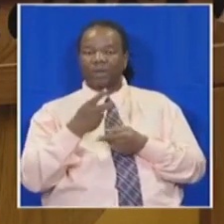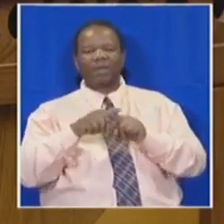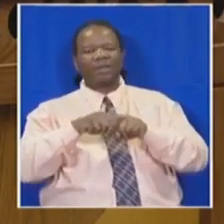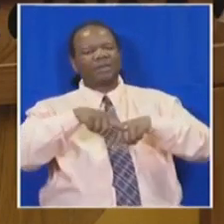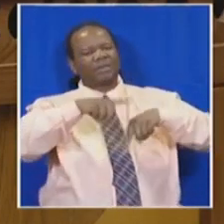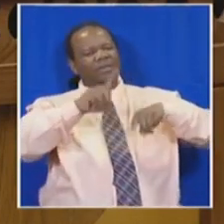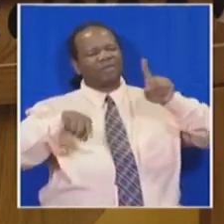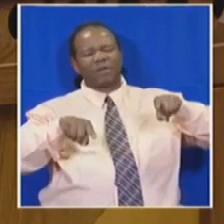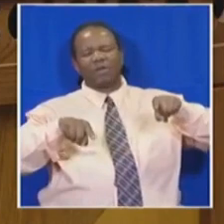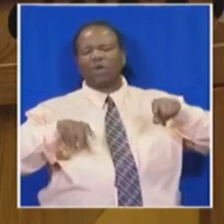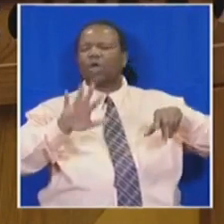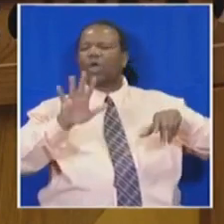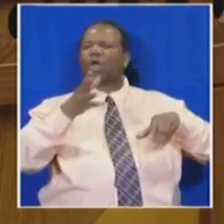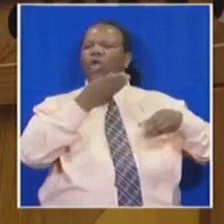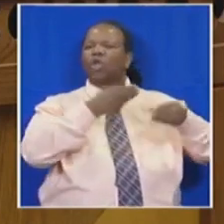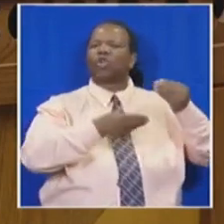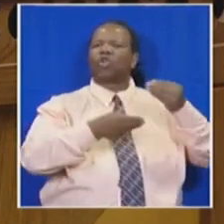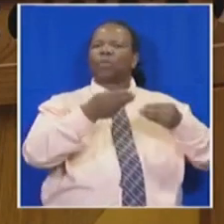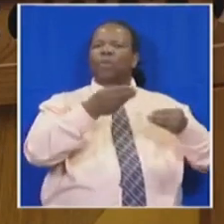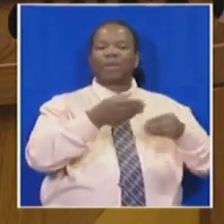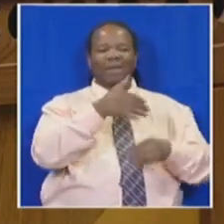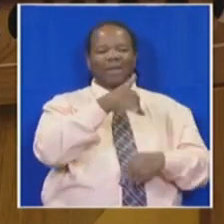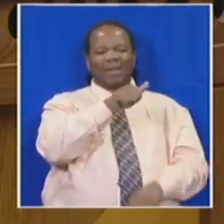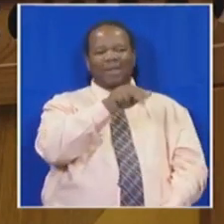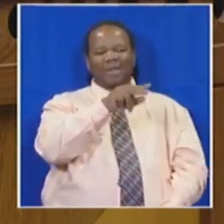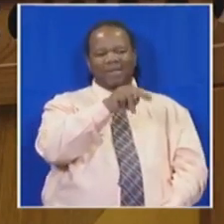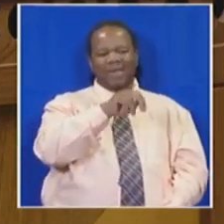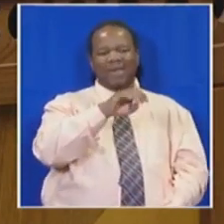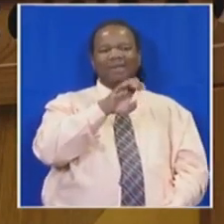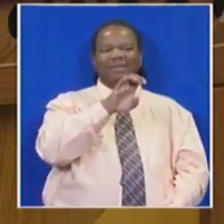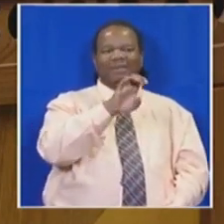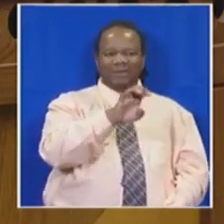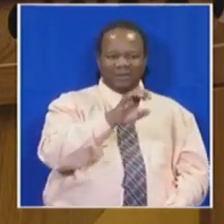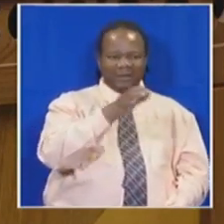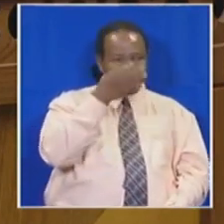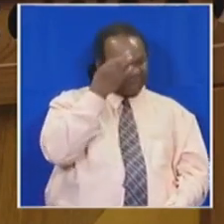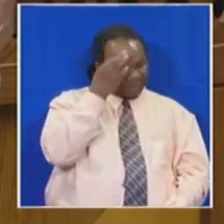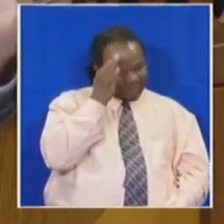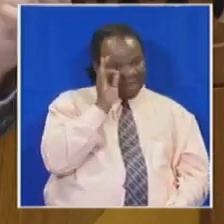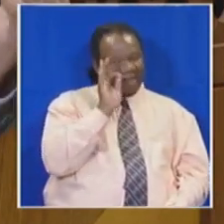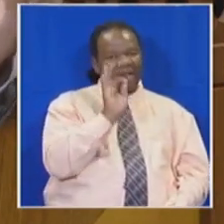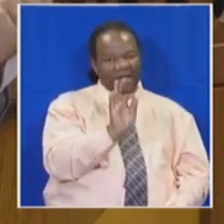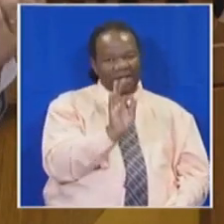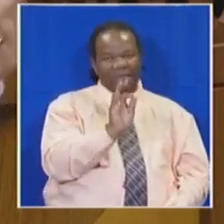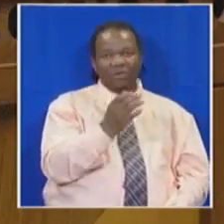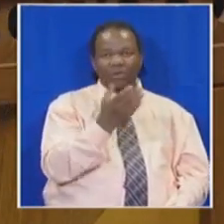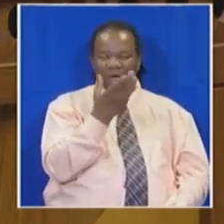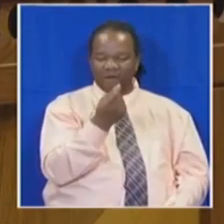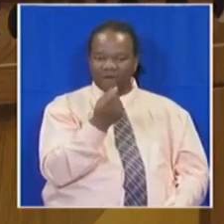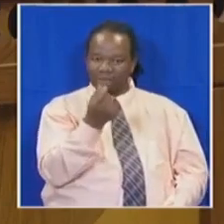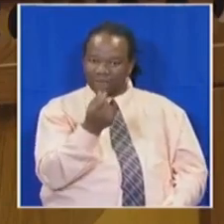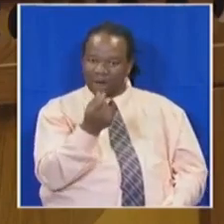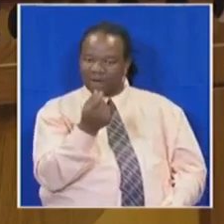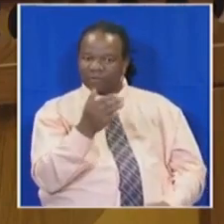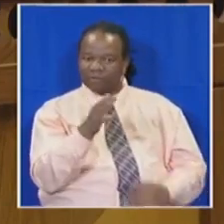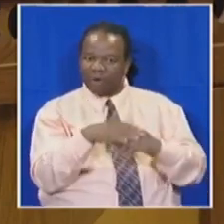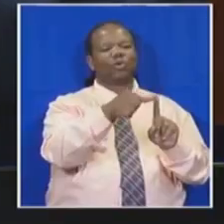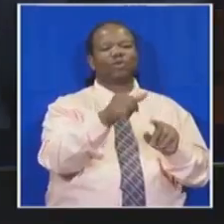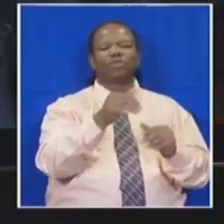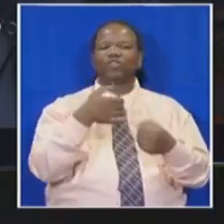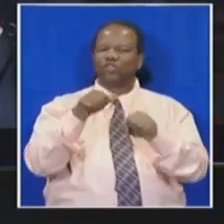the ANC in business relies on the ANC in government to keep the dirty money flowing thick and